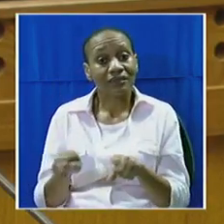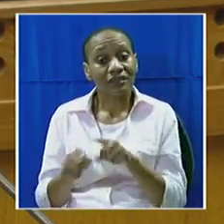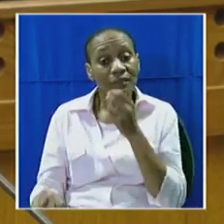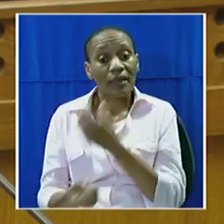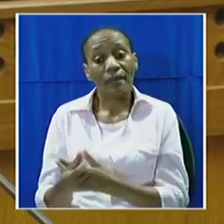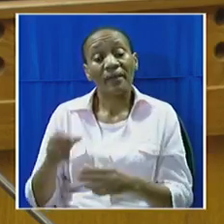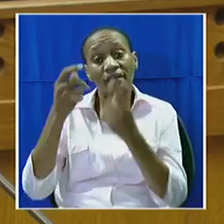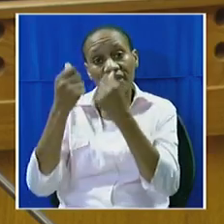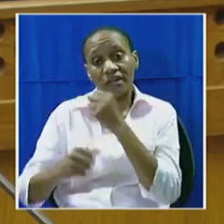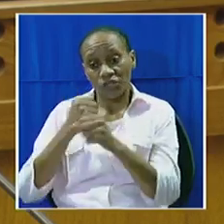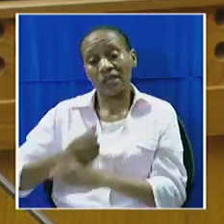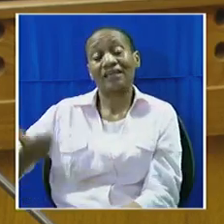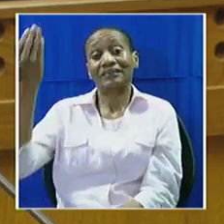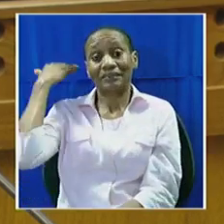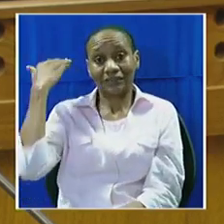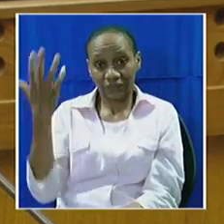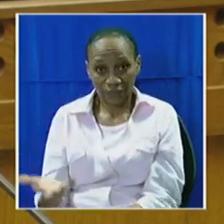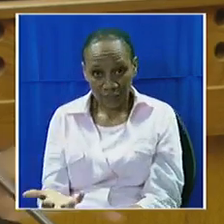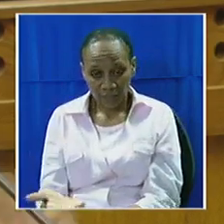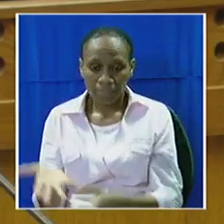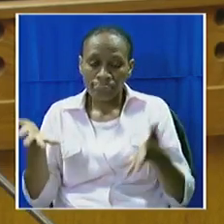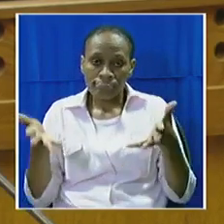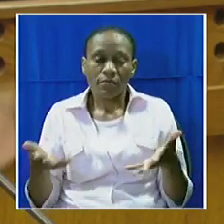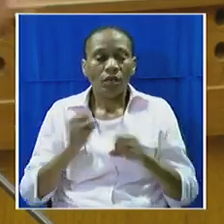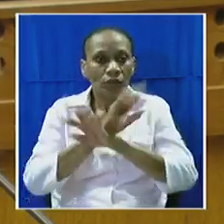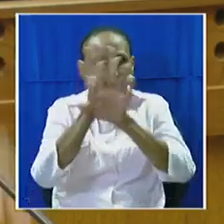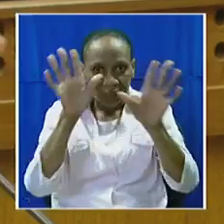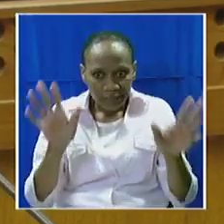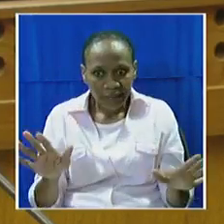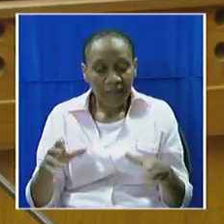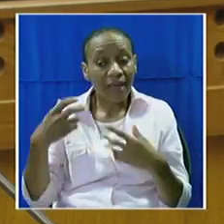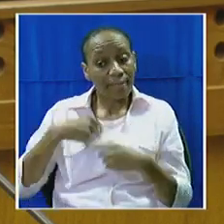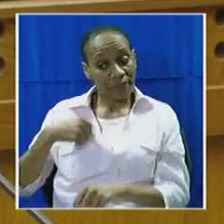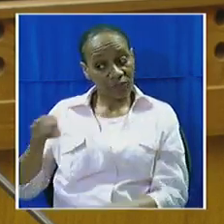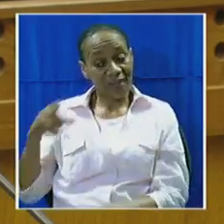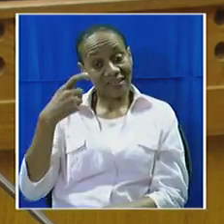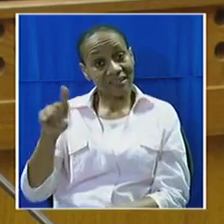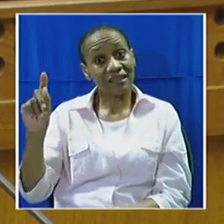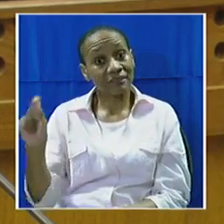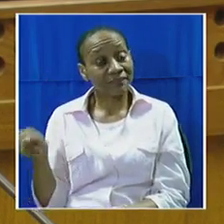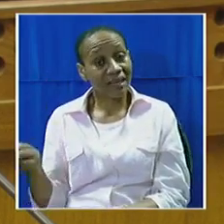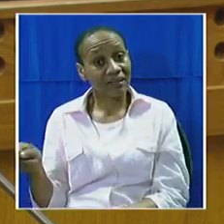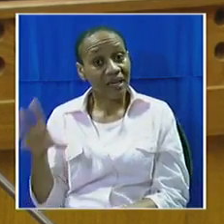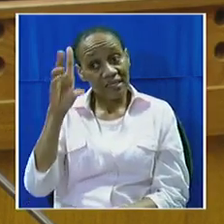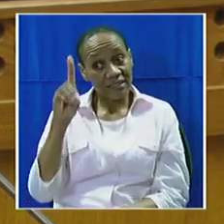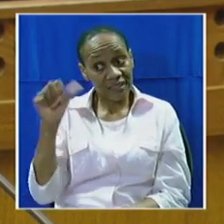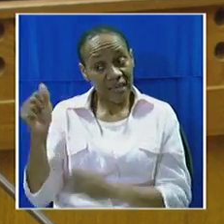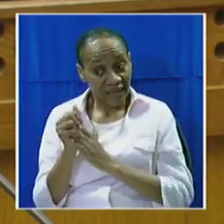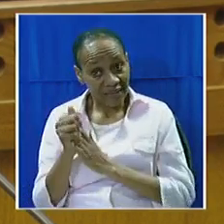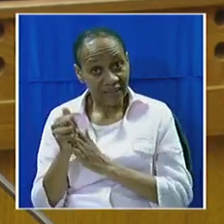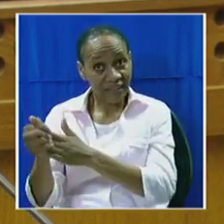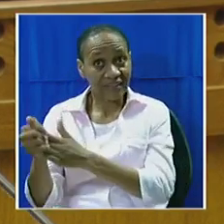financial year. Now, it is clear that in the City of Cape Town, led by the DA,